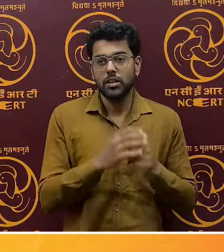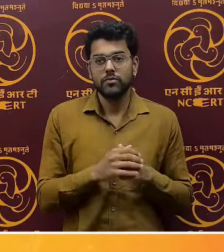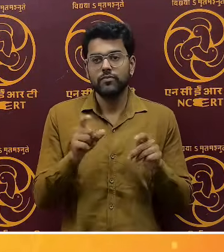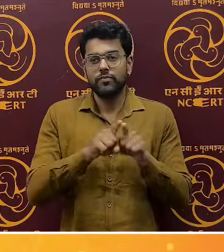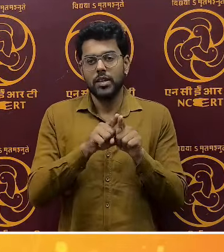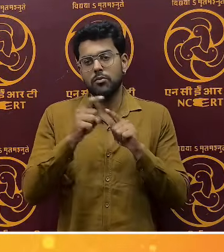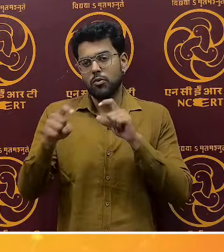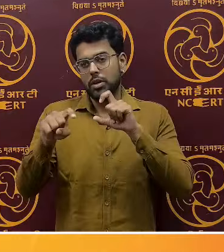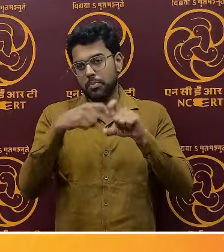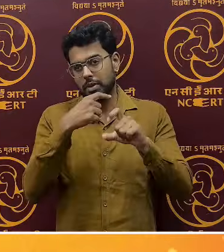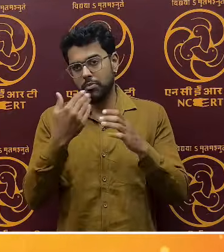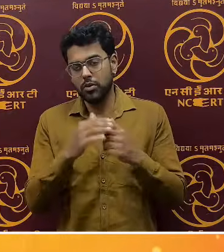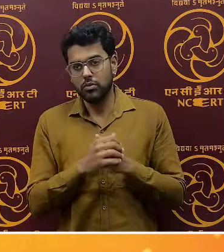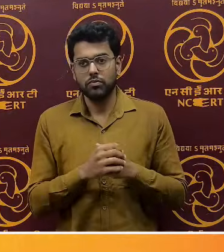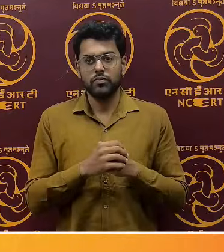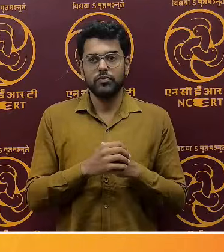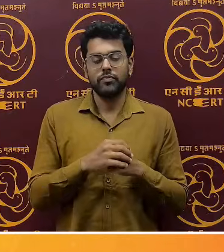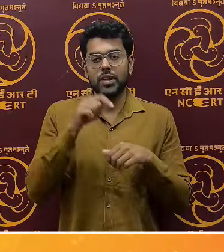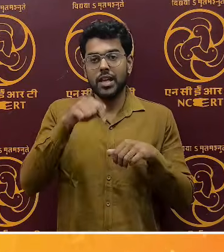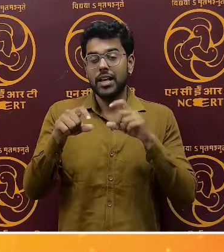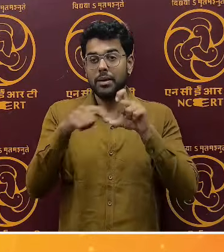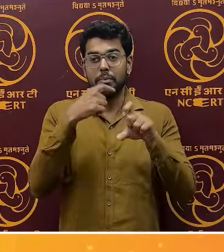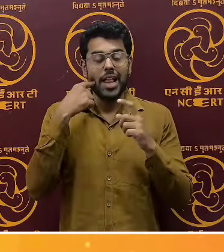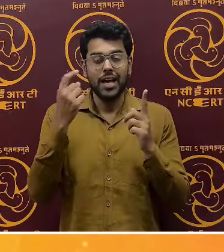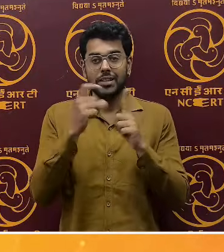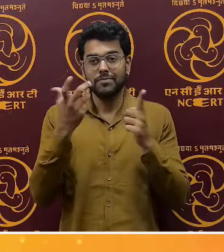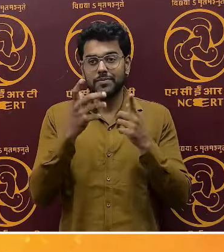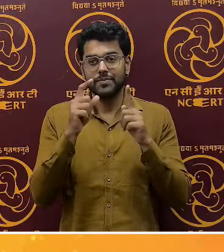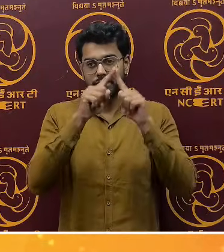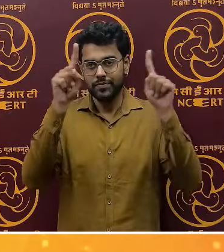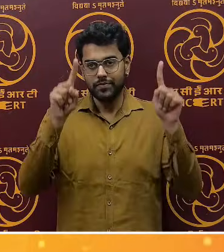write us on our phone number, on our mail ID, which is